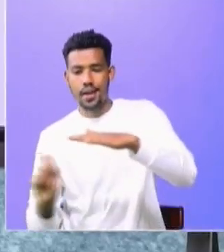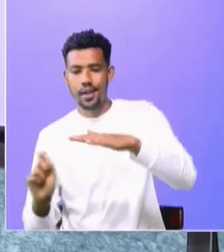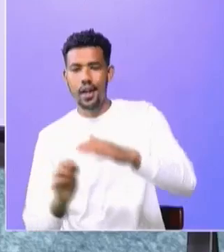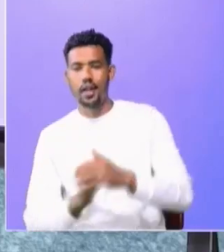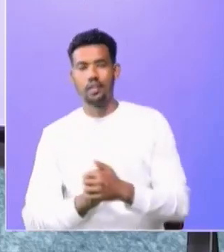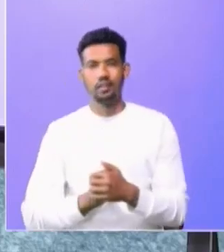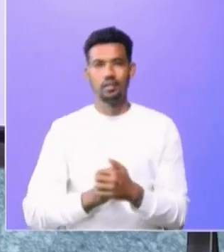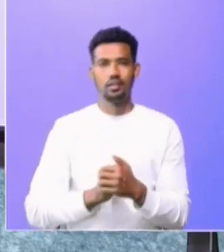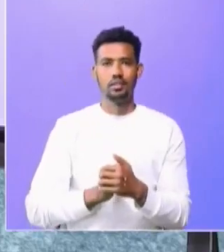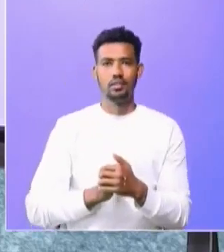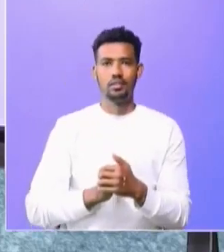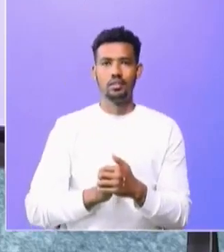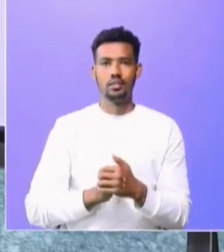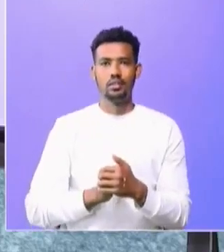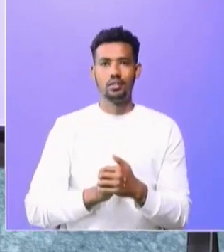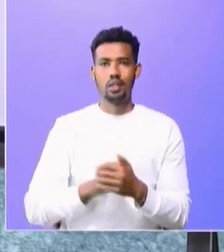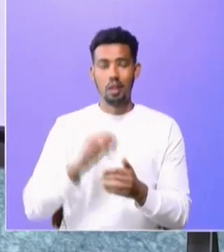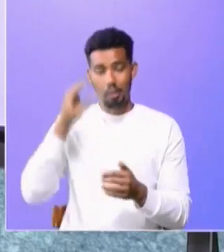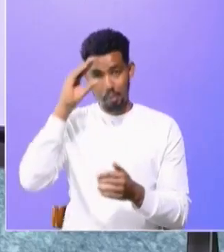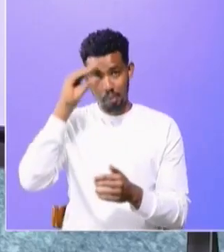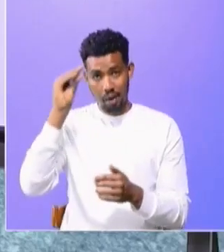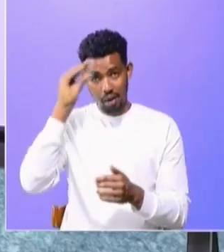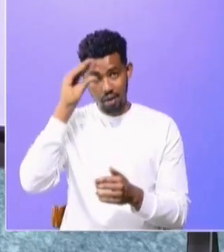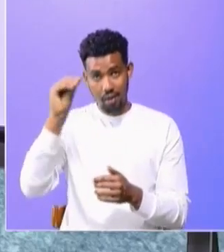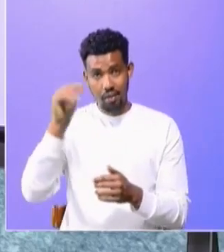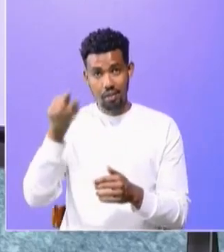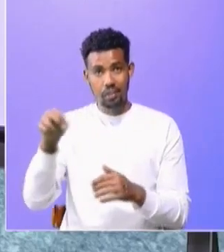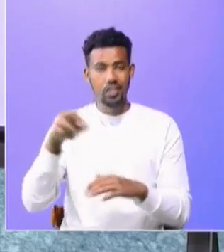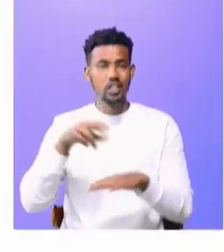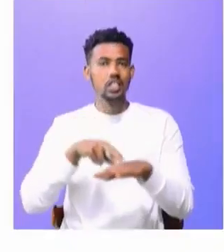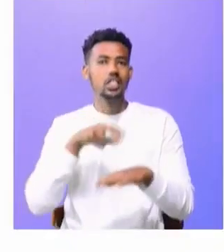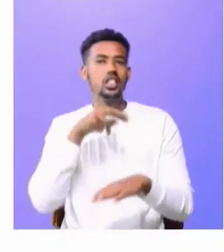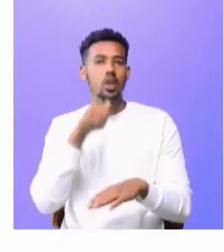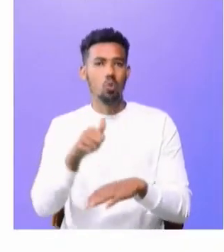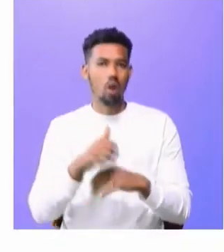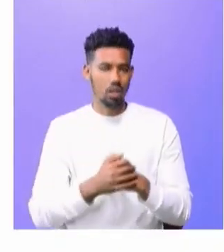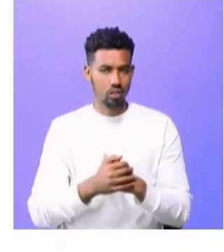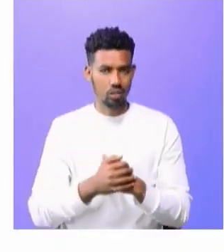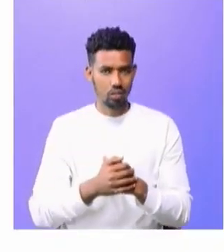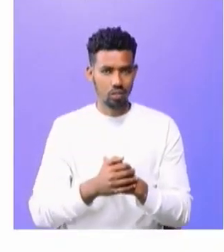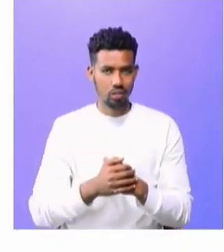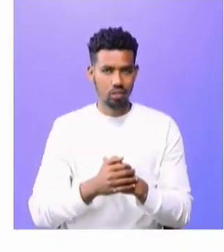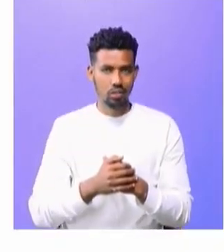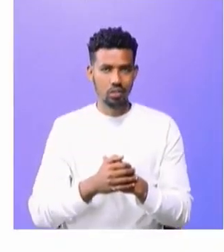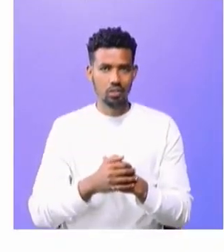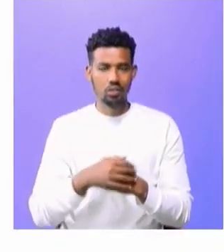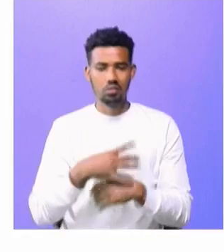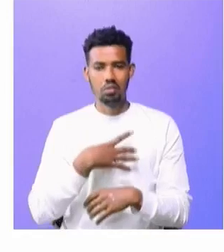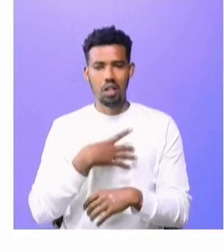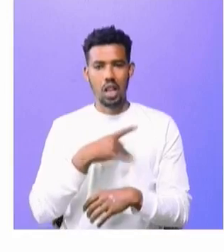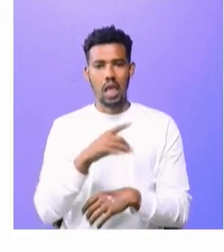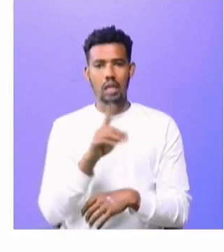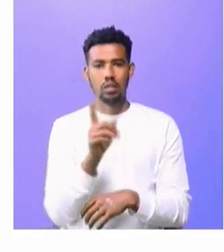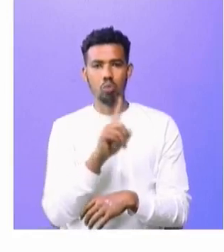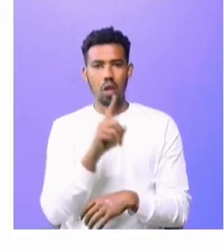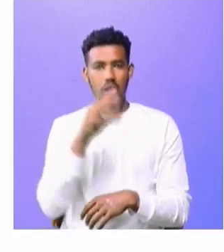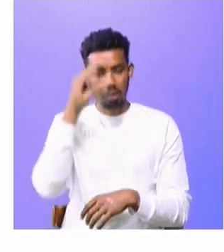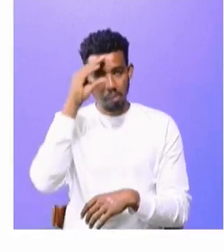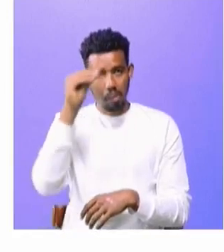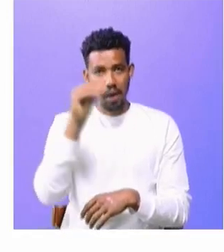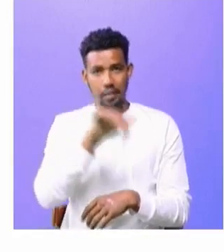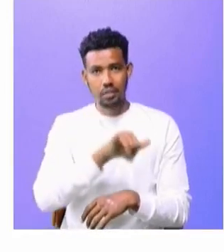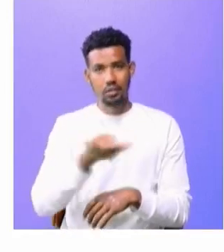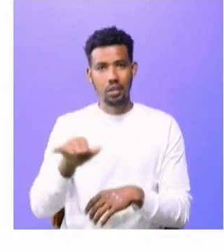Main, also irregular. It is like man when it